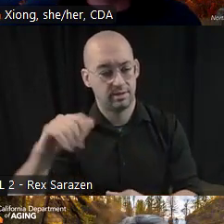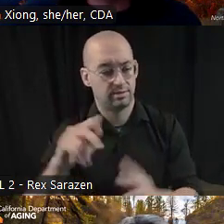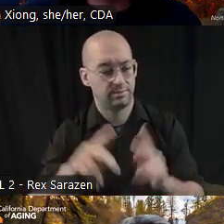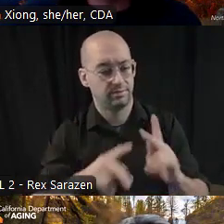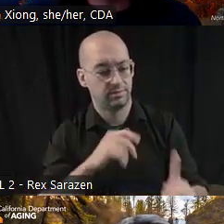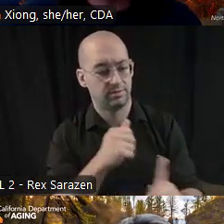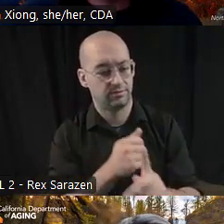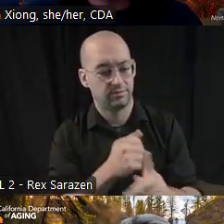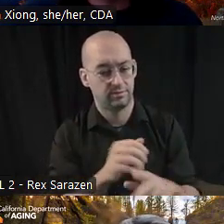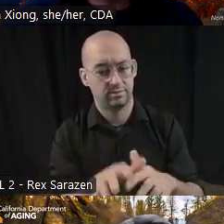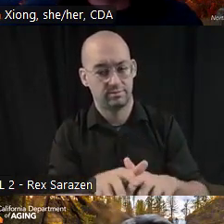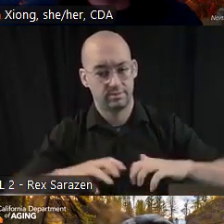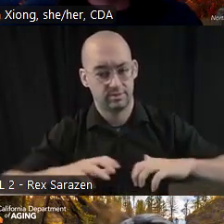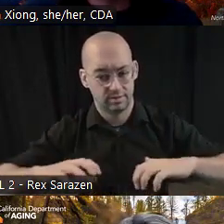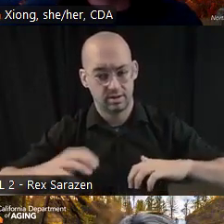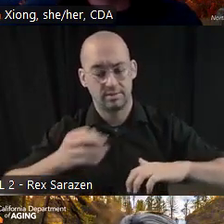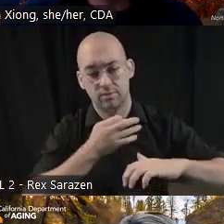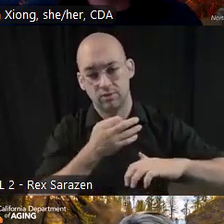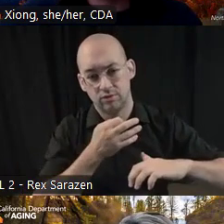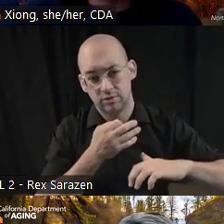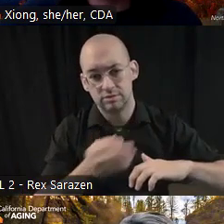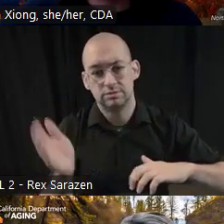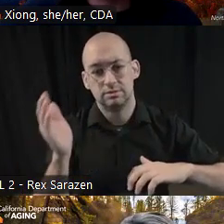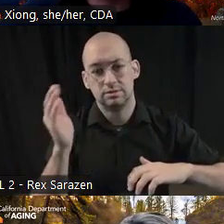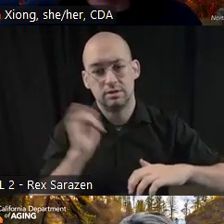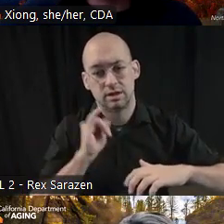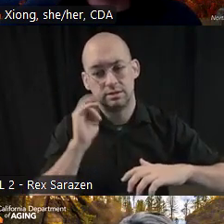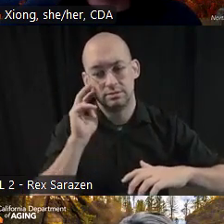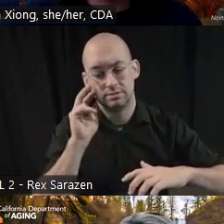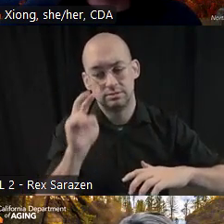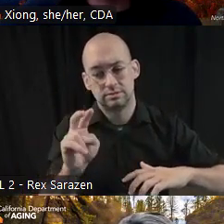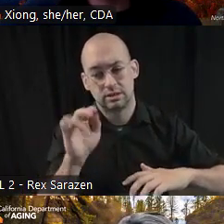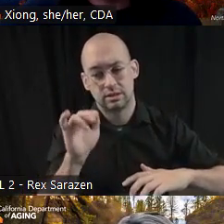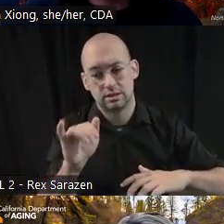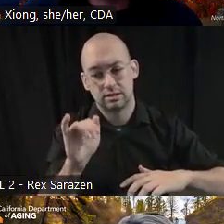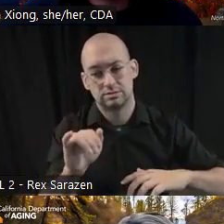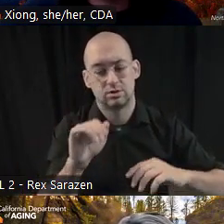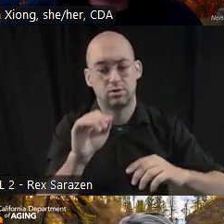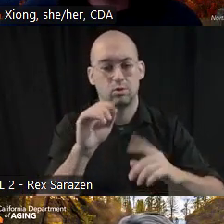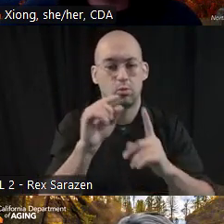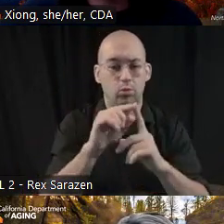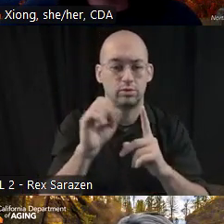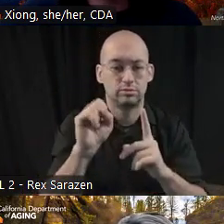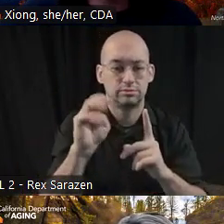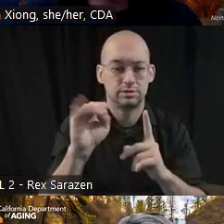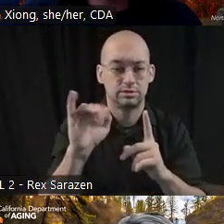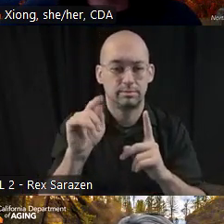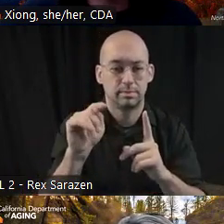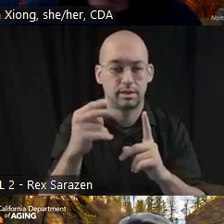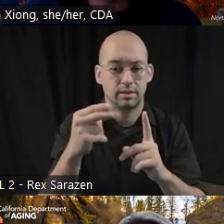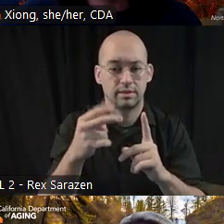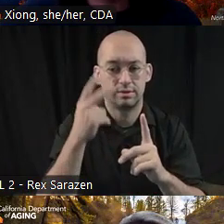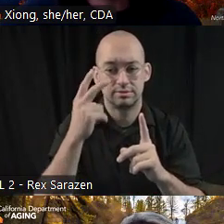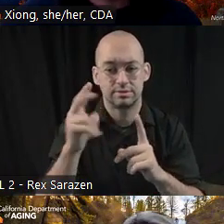committees. I'm wondering, like, I kind of see, this might just be wordsmithing, but I kind of see that second one as part of the first